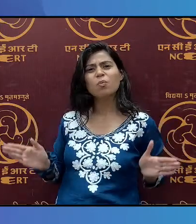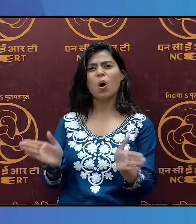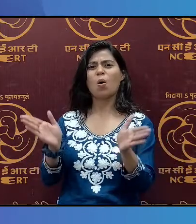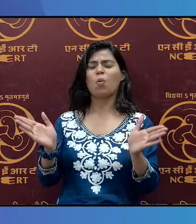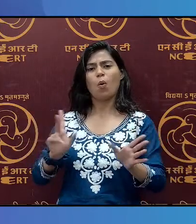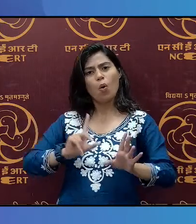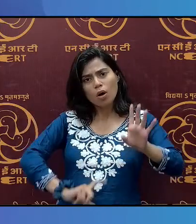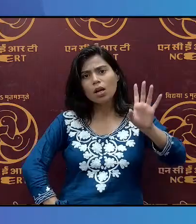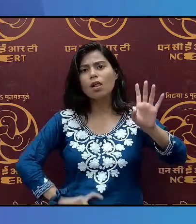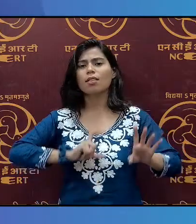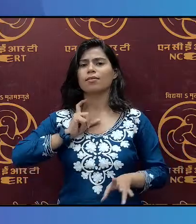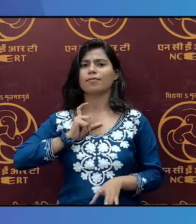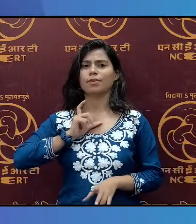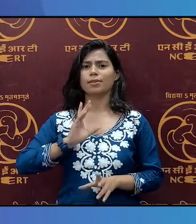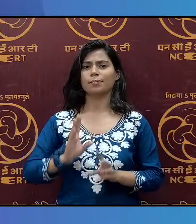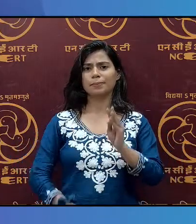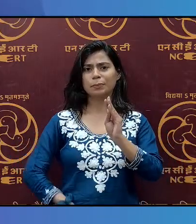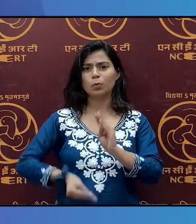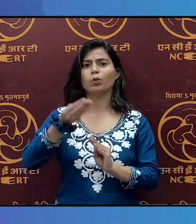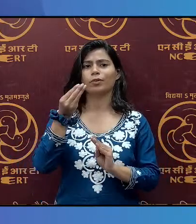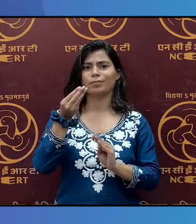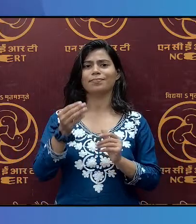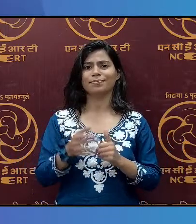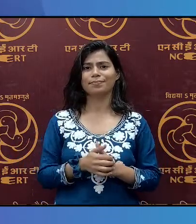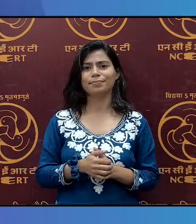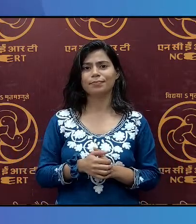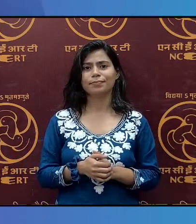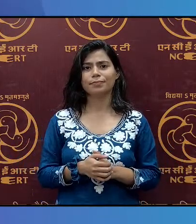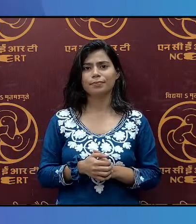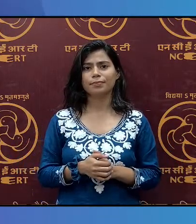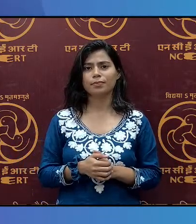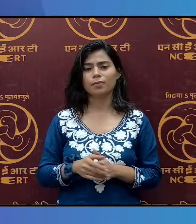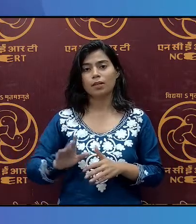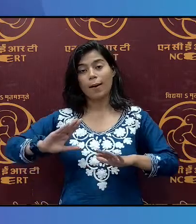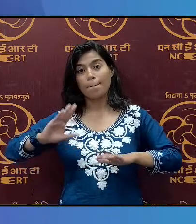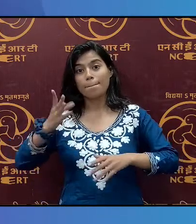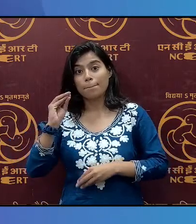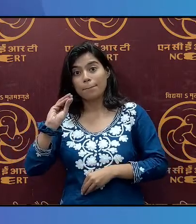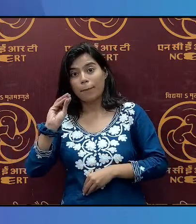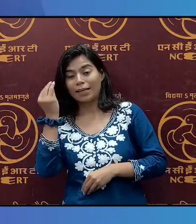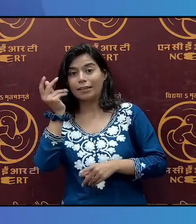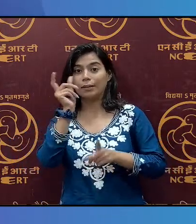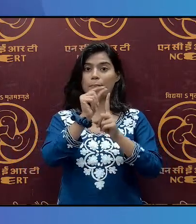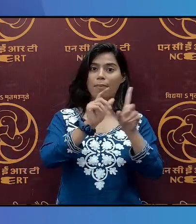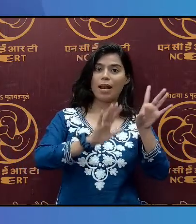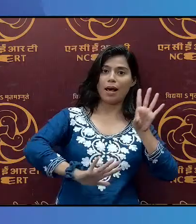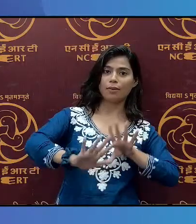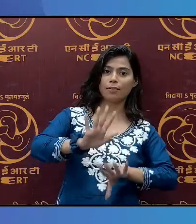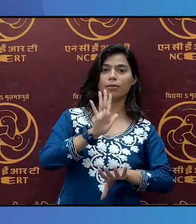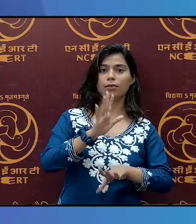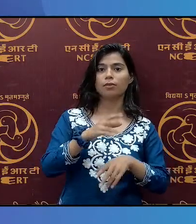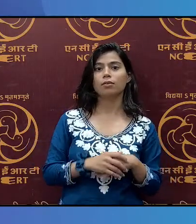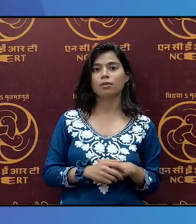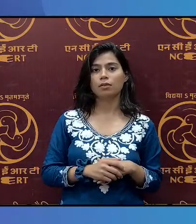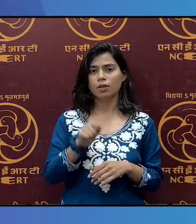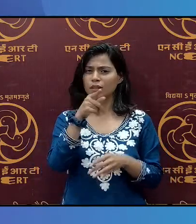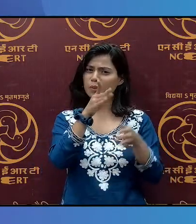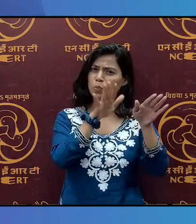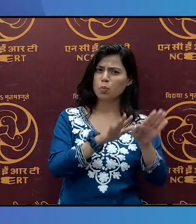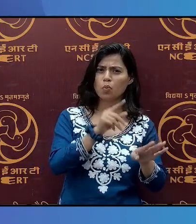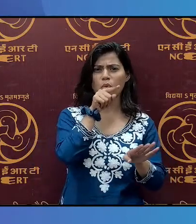confidence. And the next one is enables better planning. If you